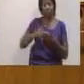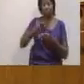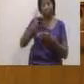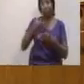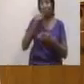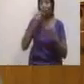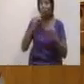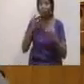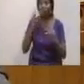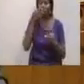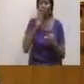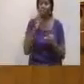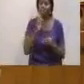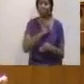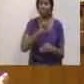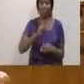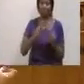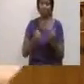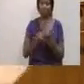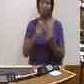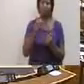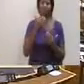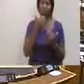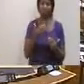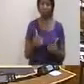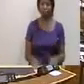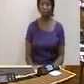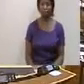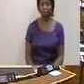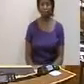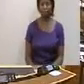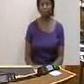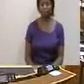civil servants. We will support the bill, Chairperson. I now call upon